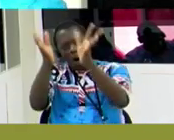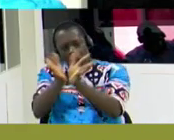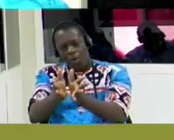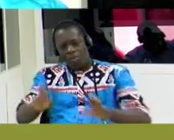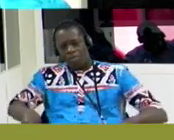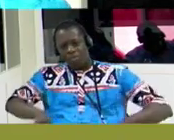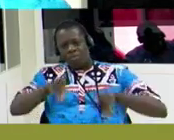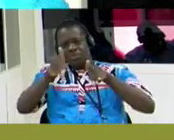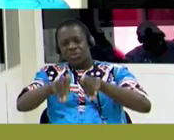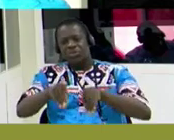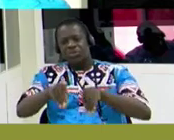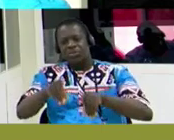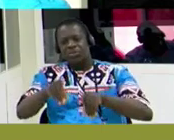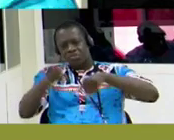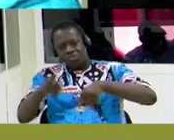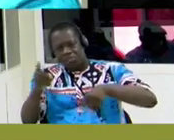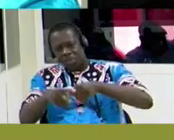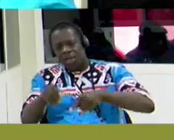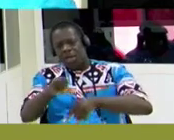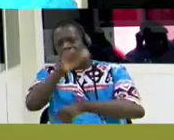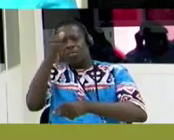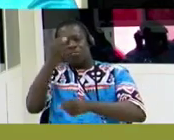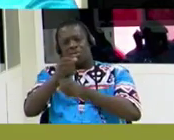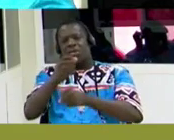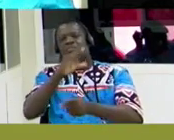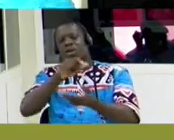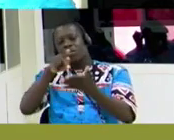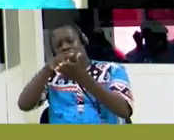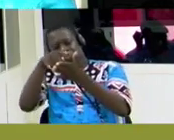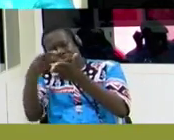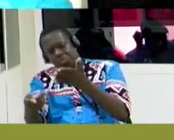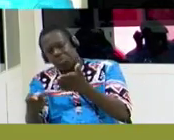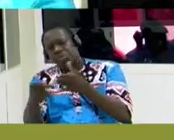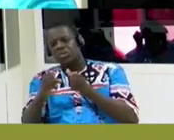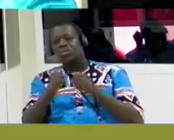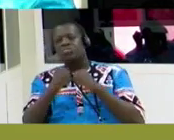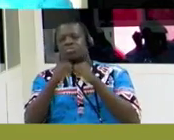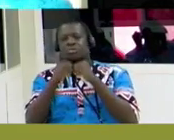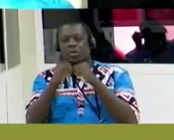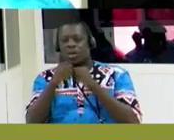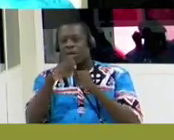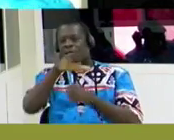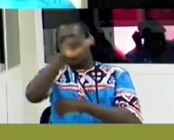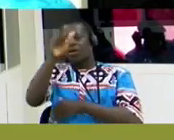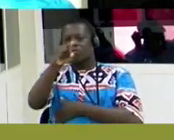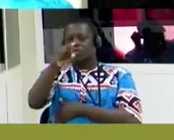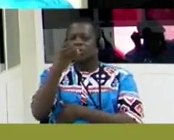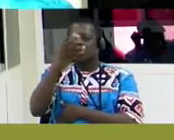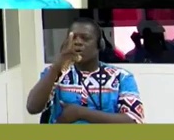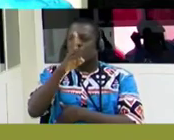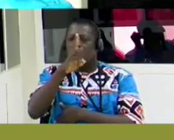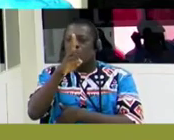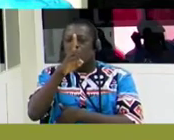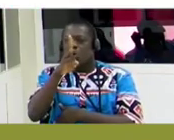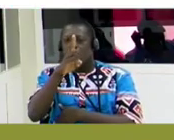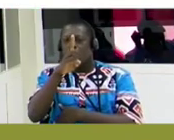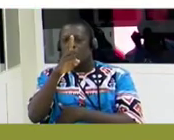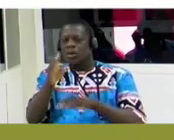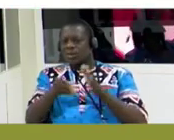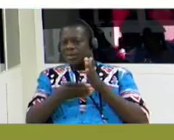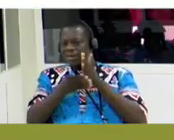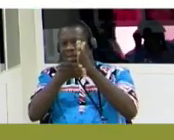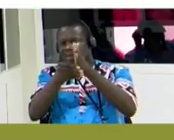and suffocation of Sana Sabali. Mm-hmm. And you saying who supervised this activity? Alhaji